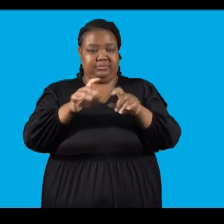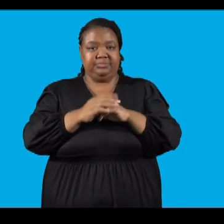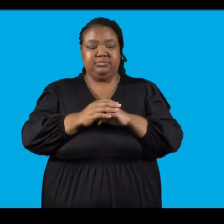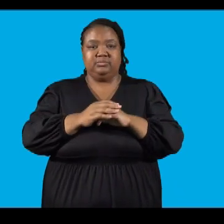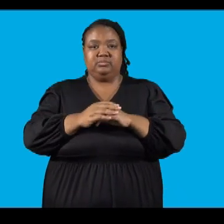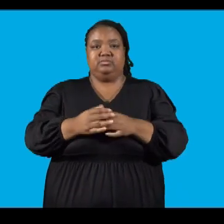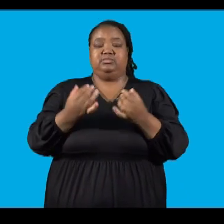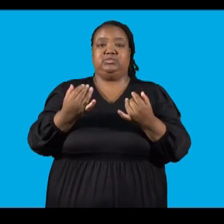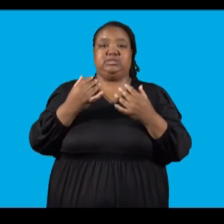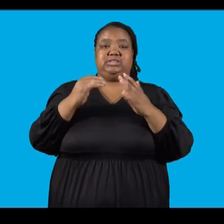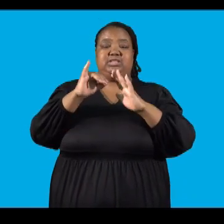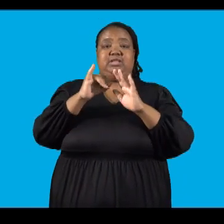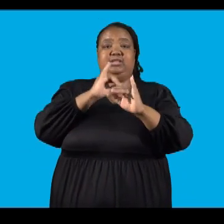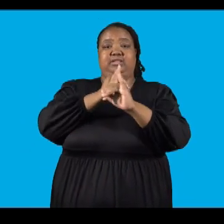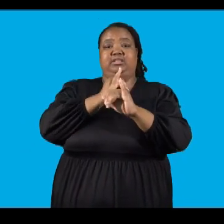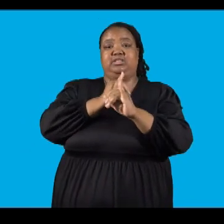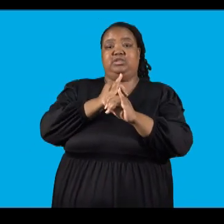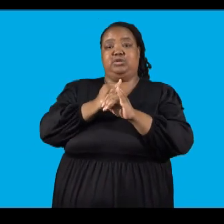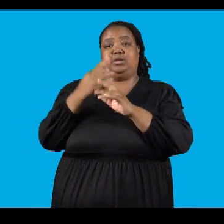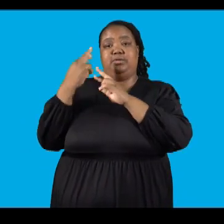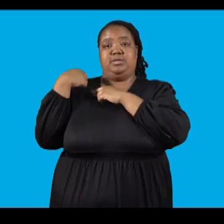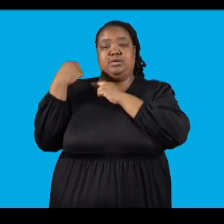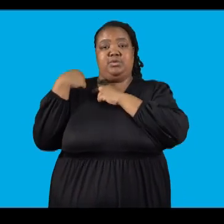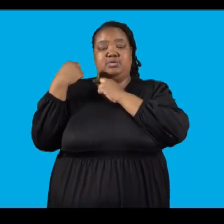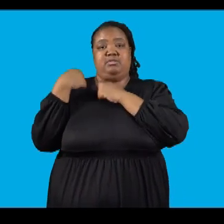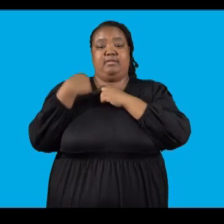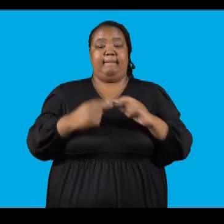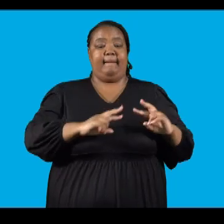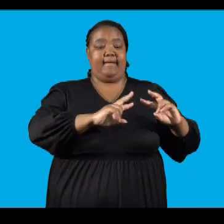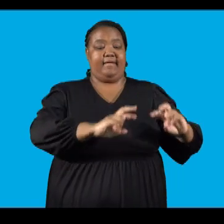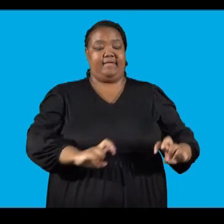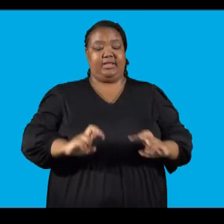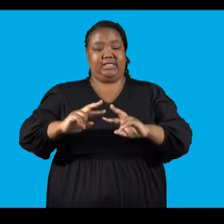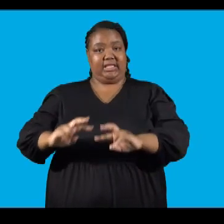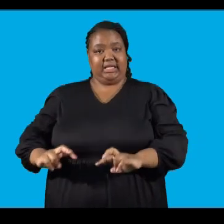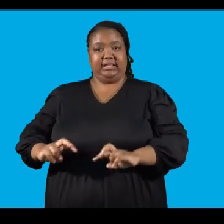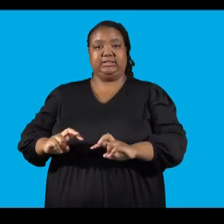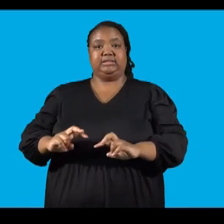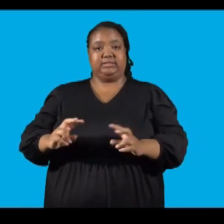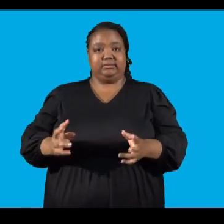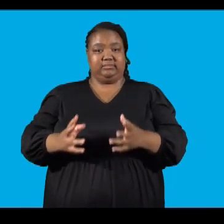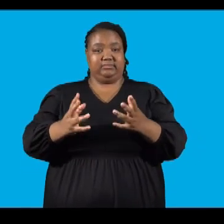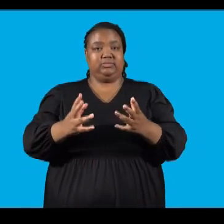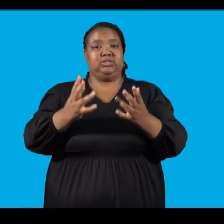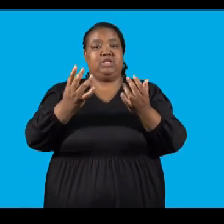question, identify the institution that is responsible for investigating